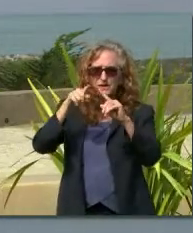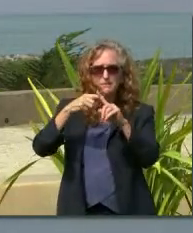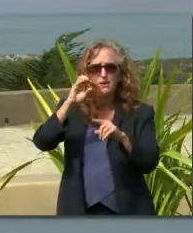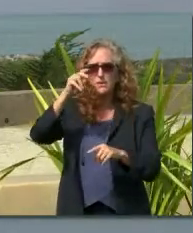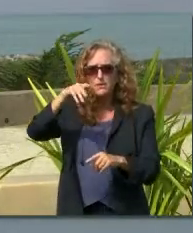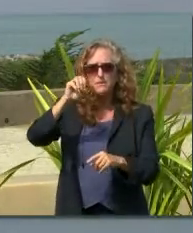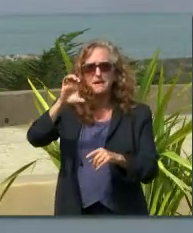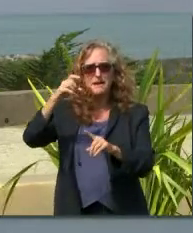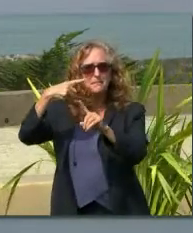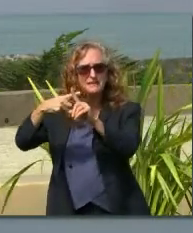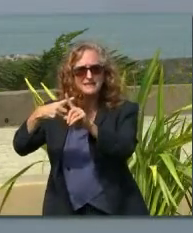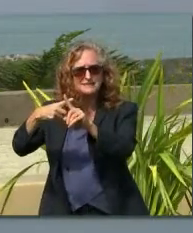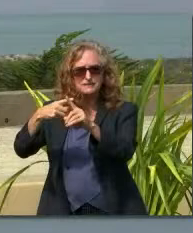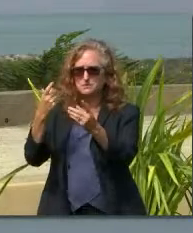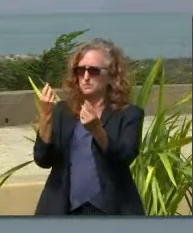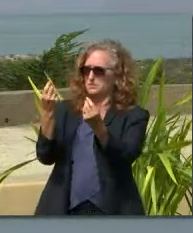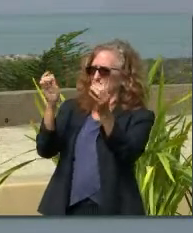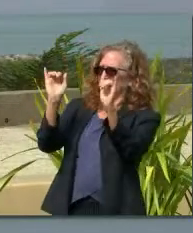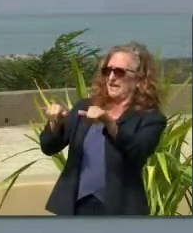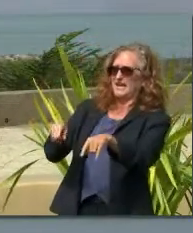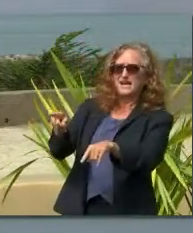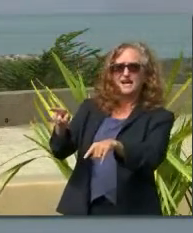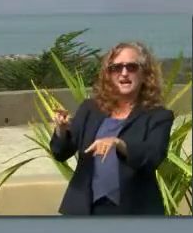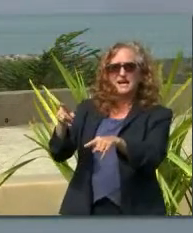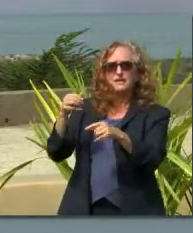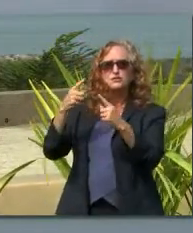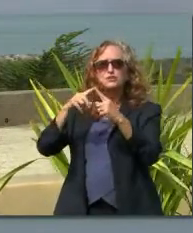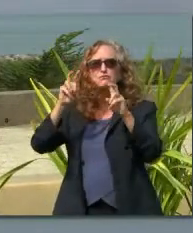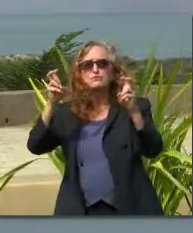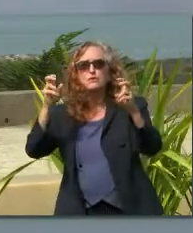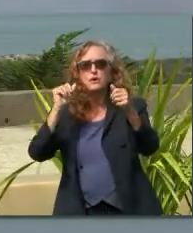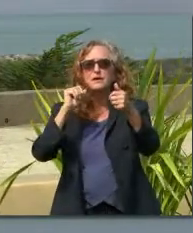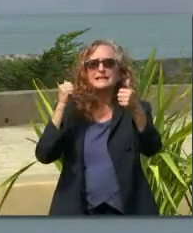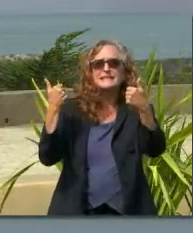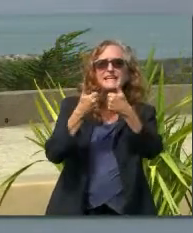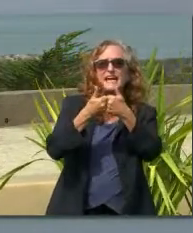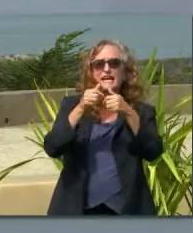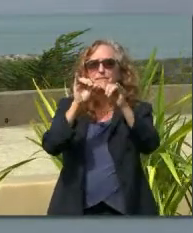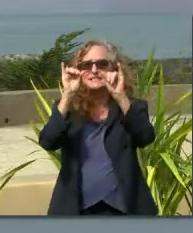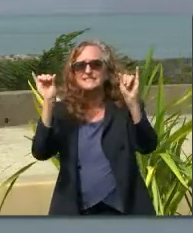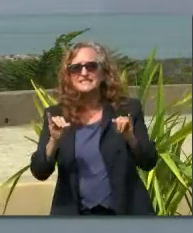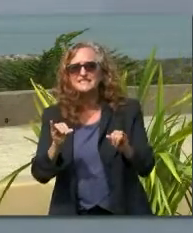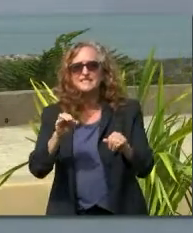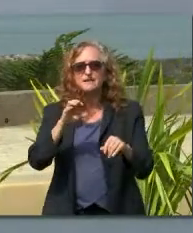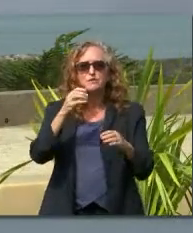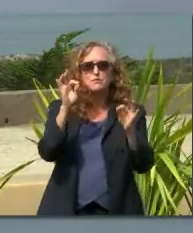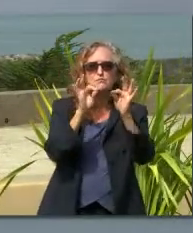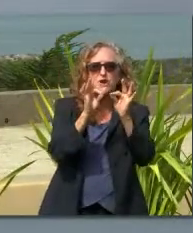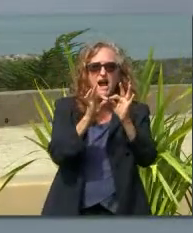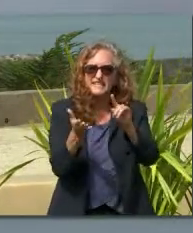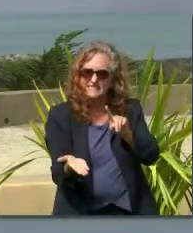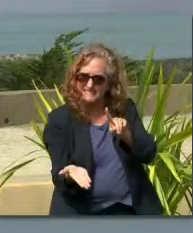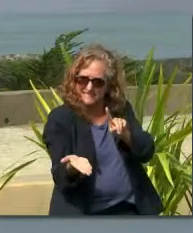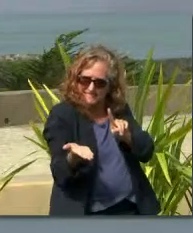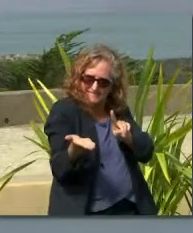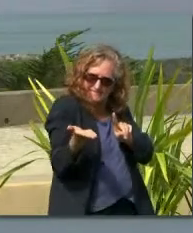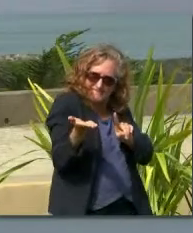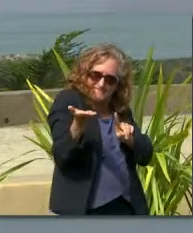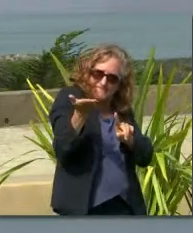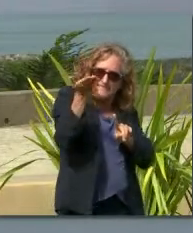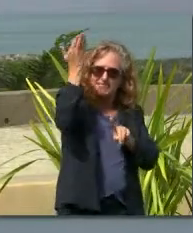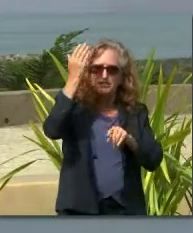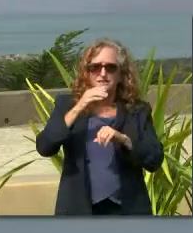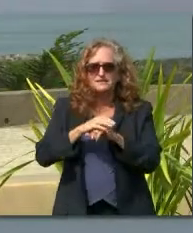plus? Deciding to game a system in the last 24 hours to increase costs of gas